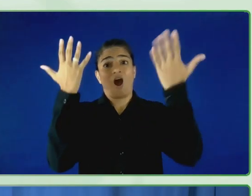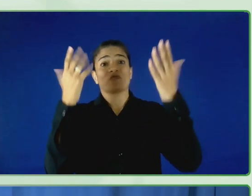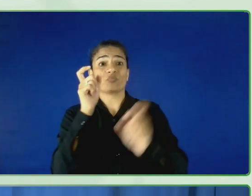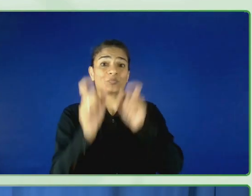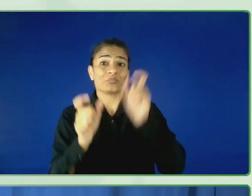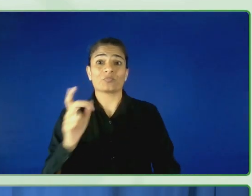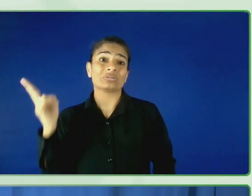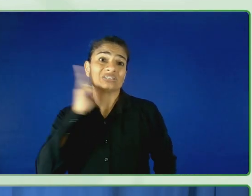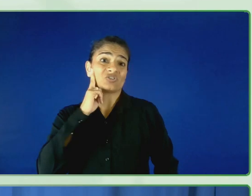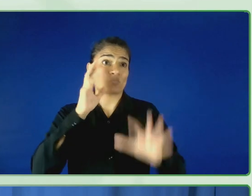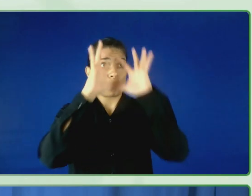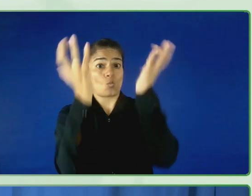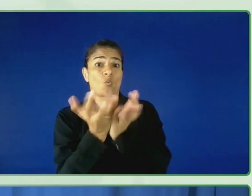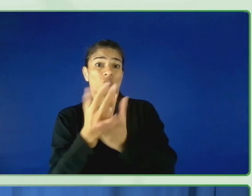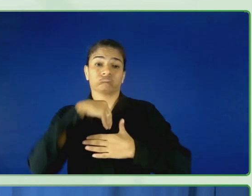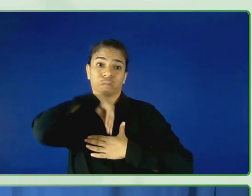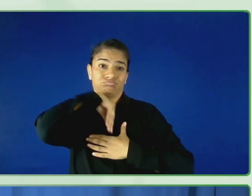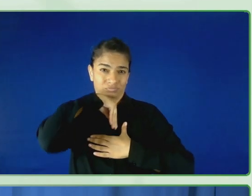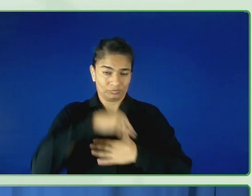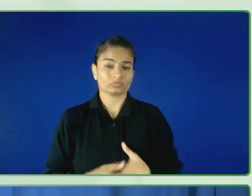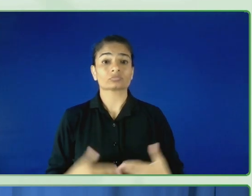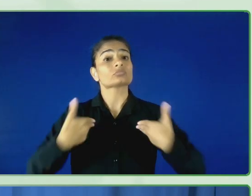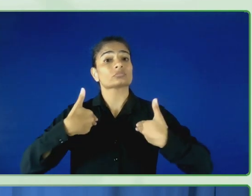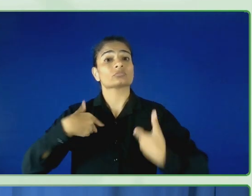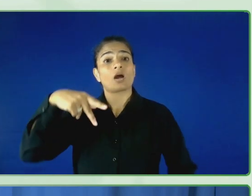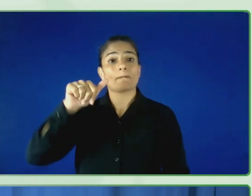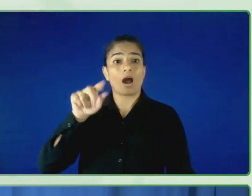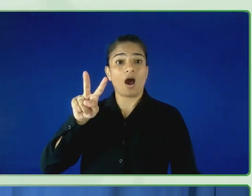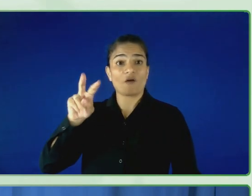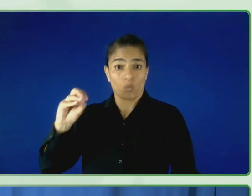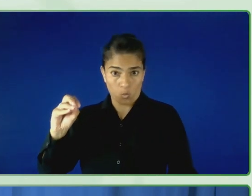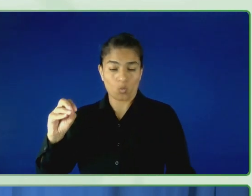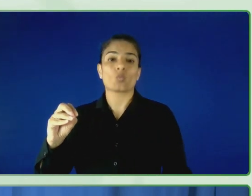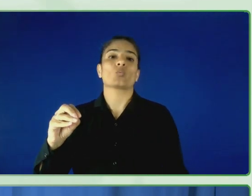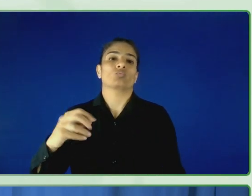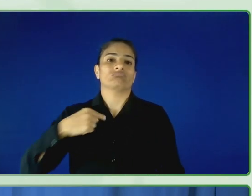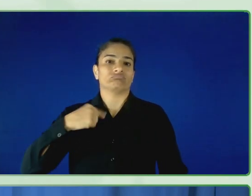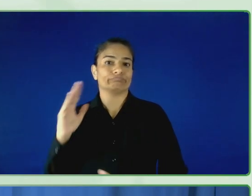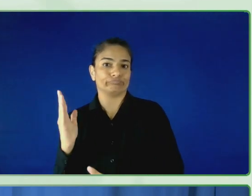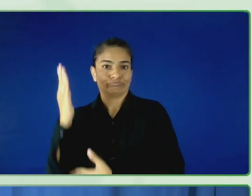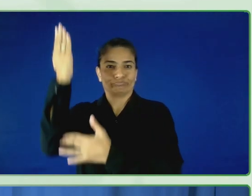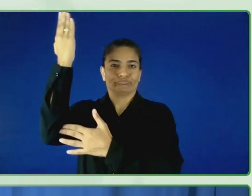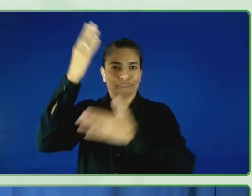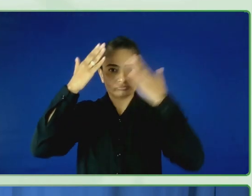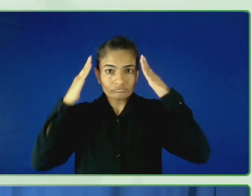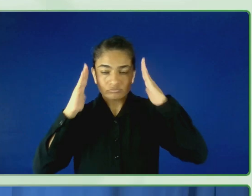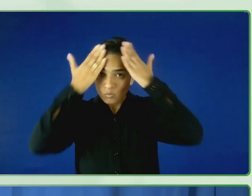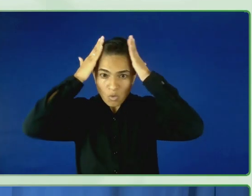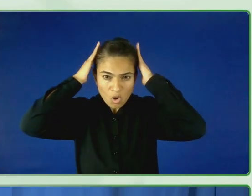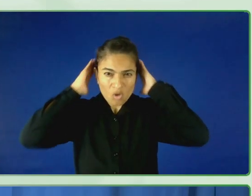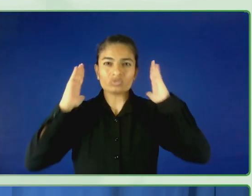Potakowski. I'm a tall blonde man in a blue suit, blue shirt, and even with blue dots on my socks. I like